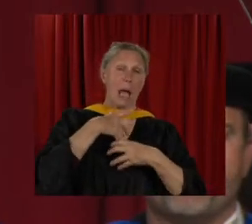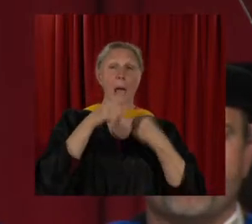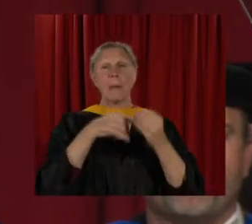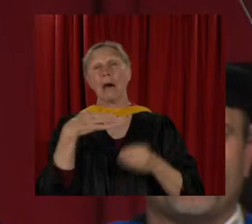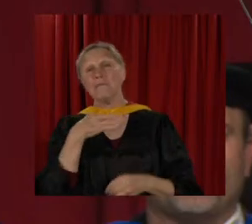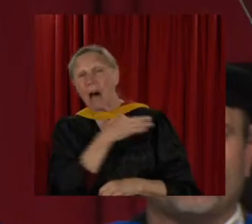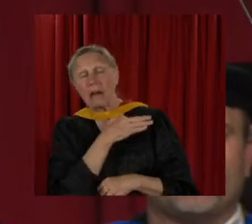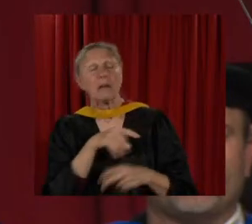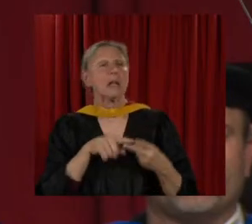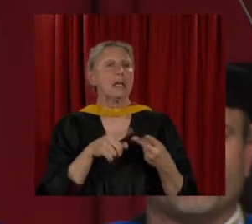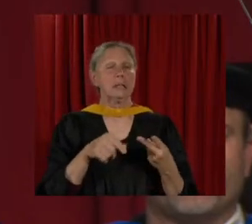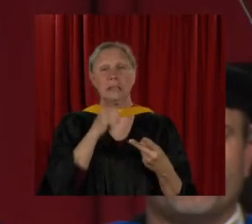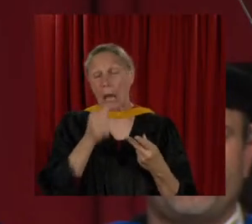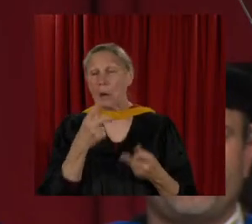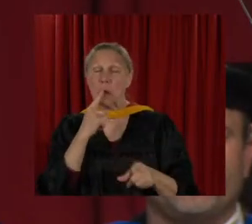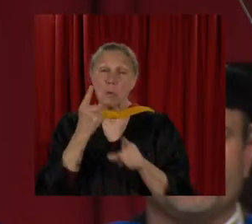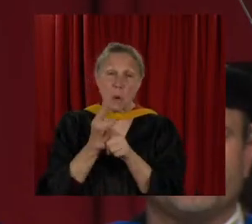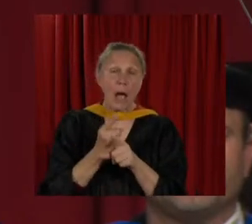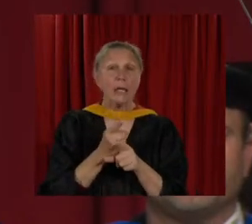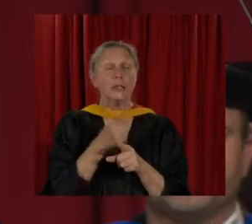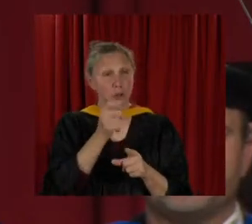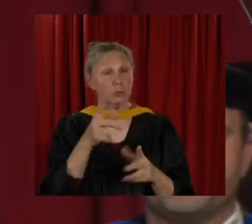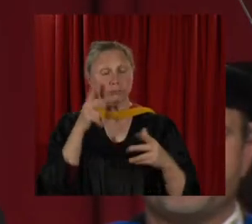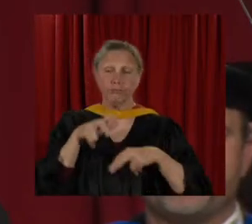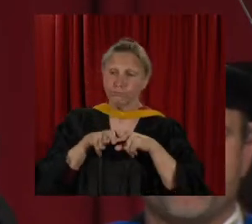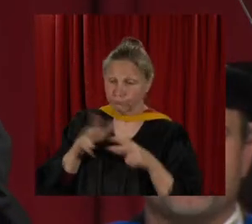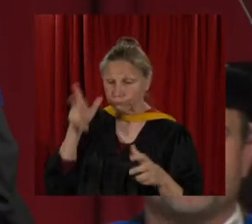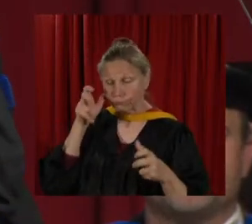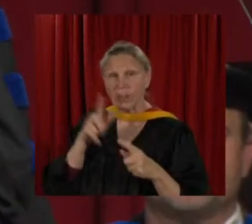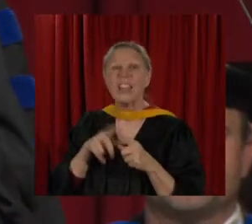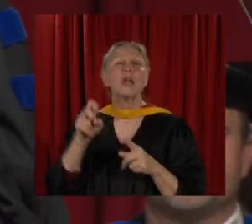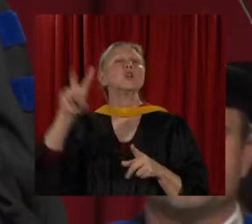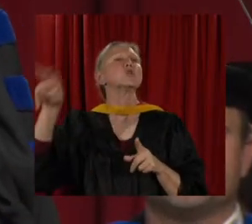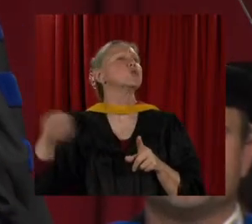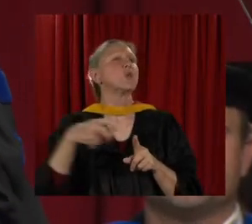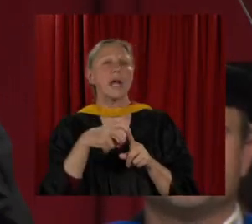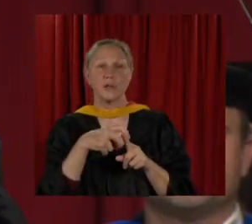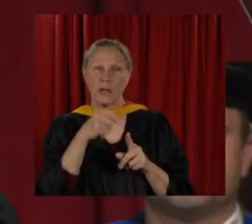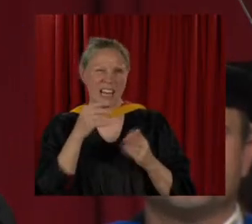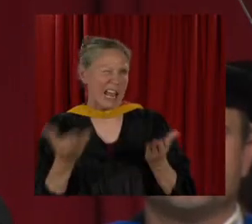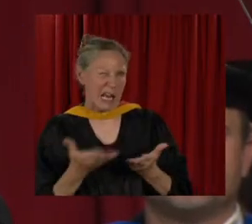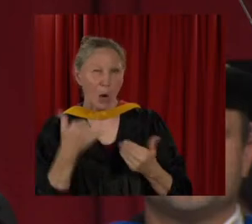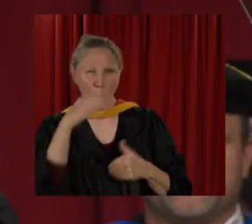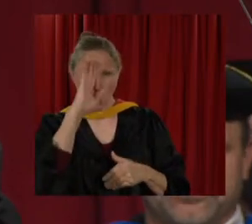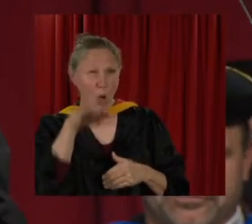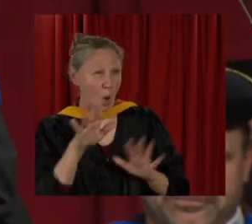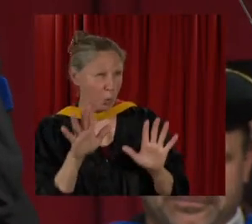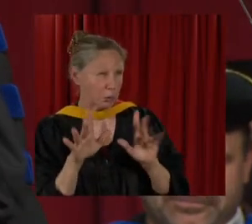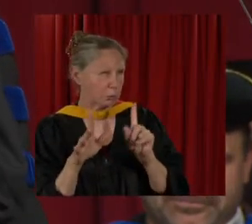faculty members who weren't treating them right. I mean, those were transfer students, because that didn't happen here.